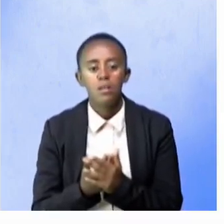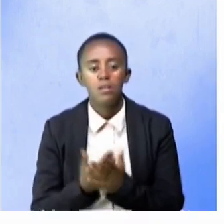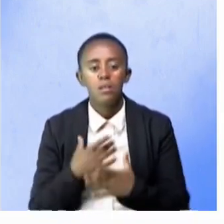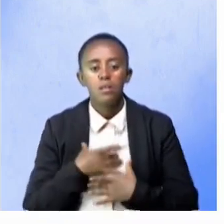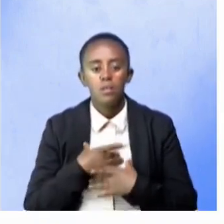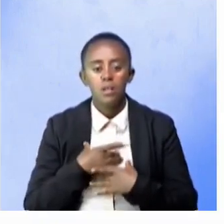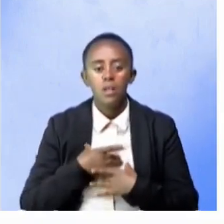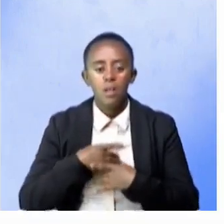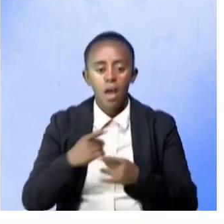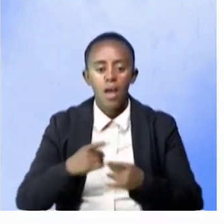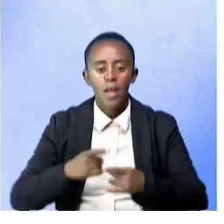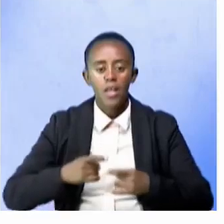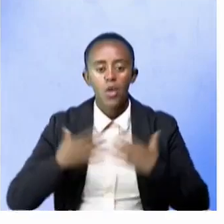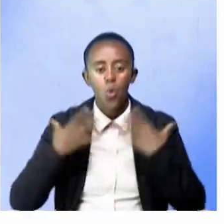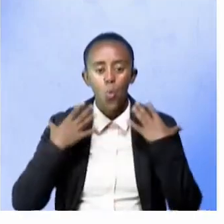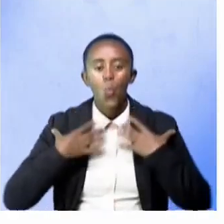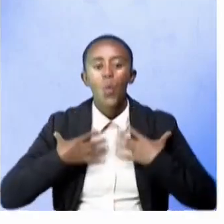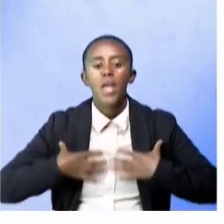wearing